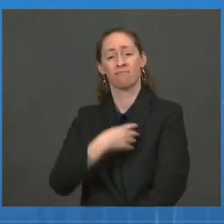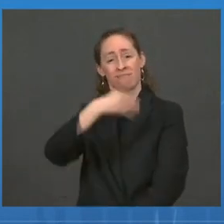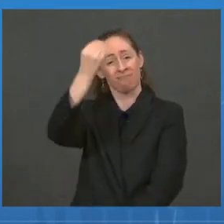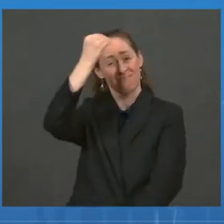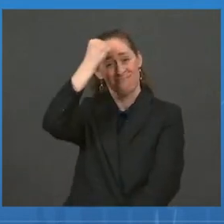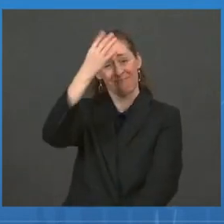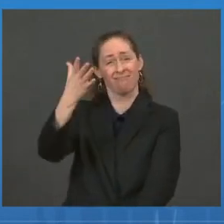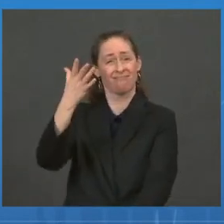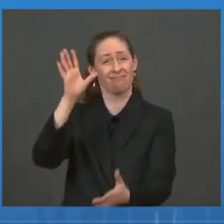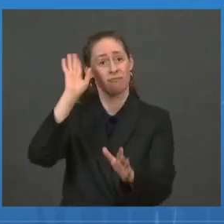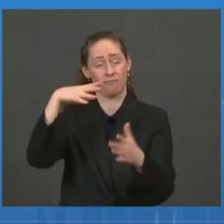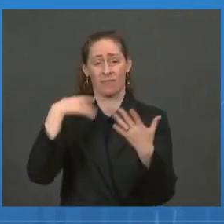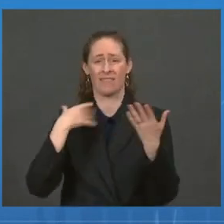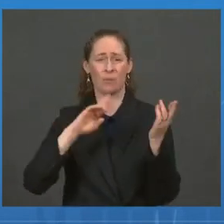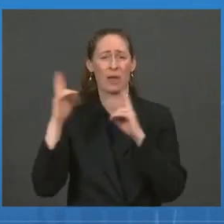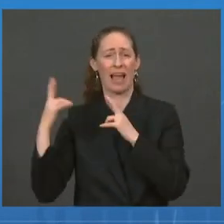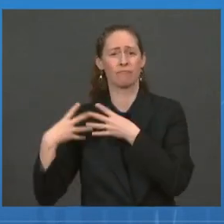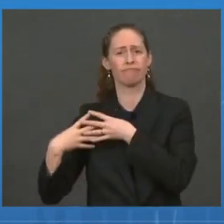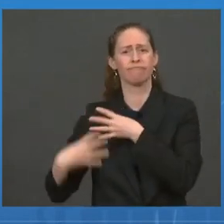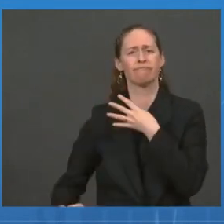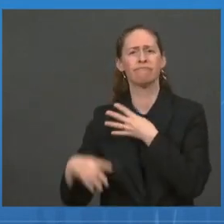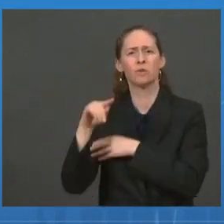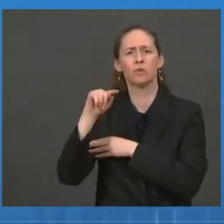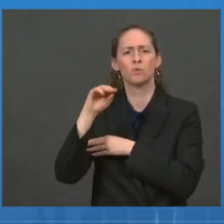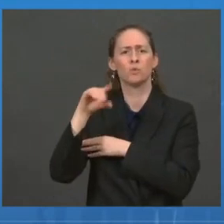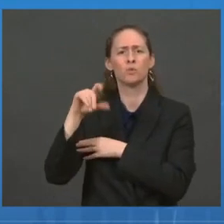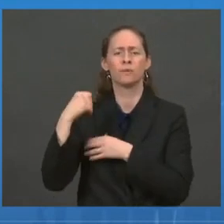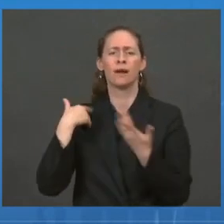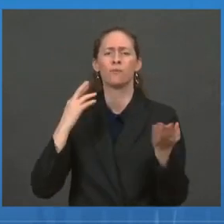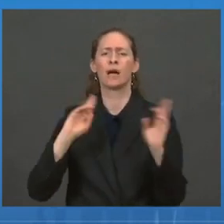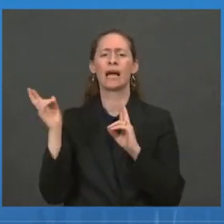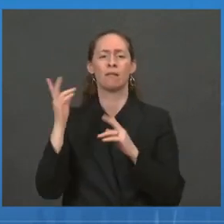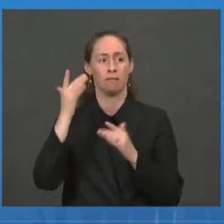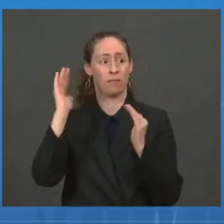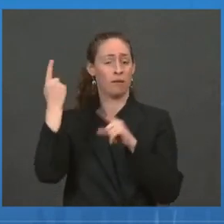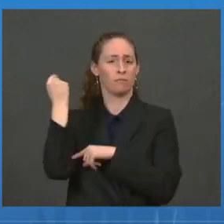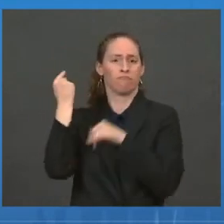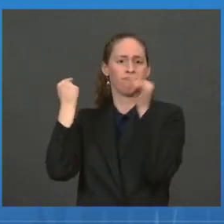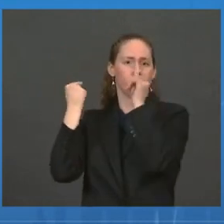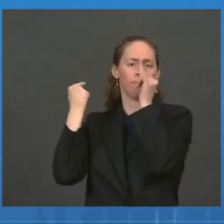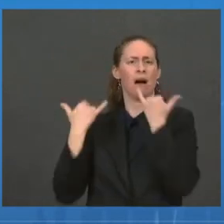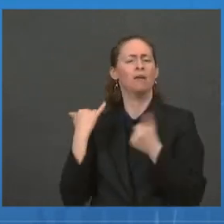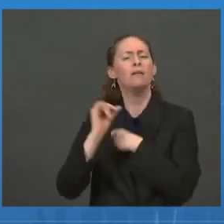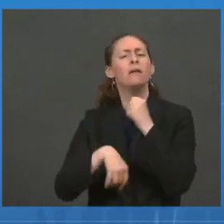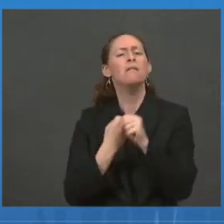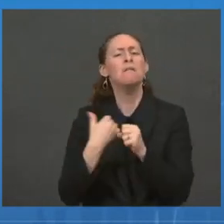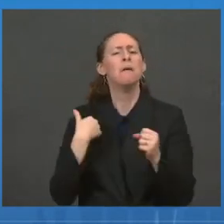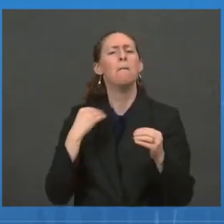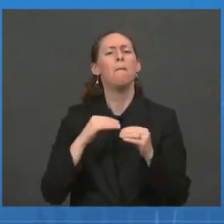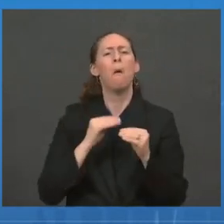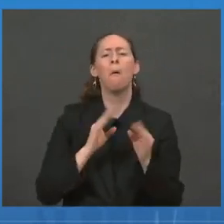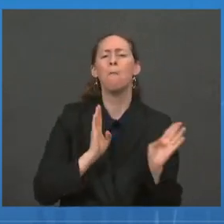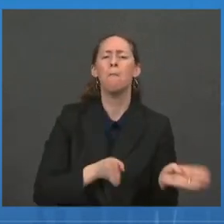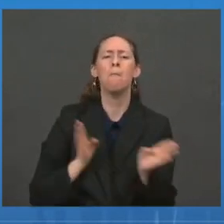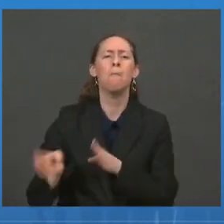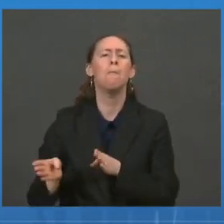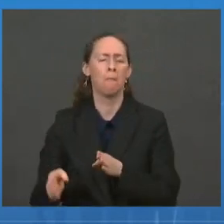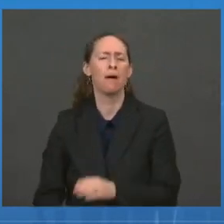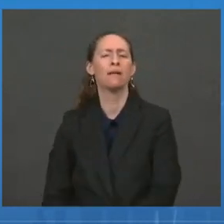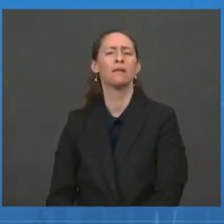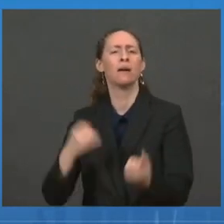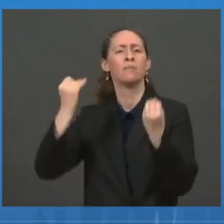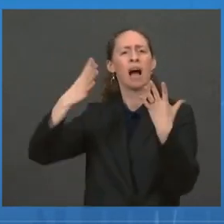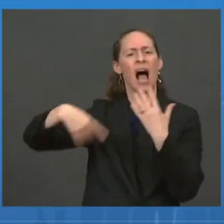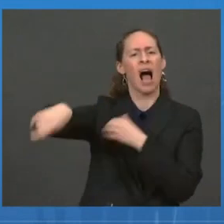today we have increased our protection through vaccination for everyone five years and up and we have vaccine booster doses